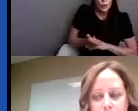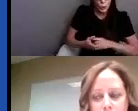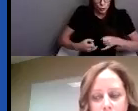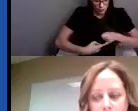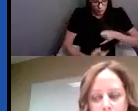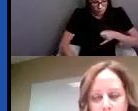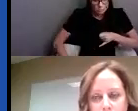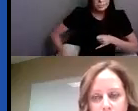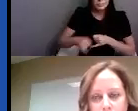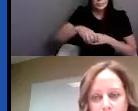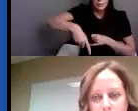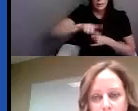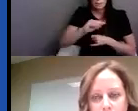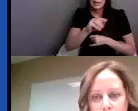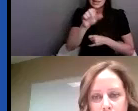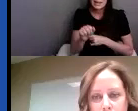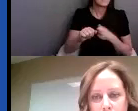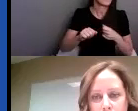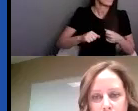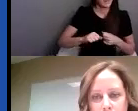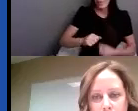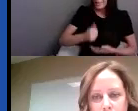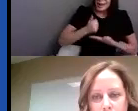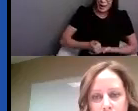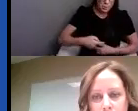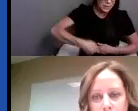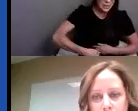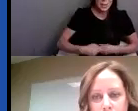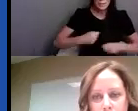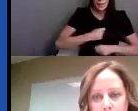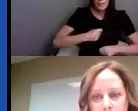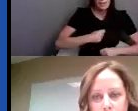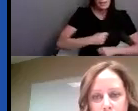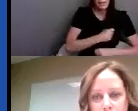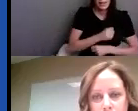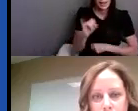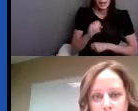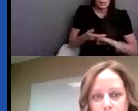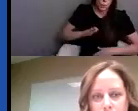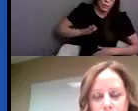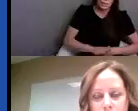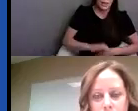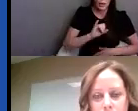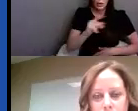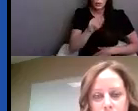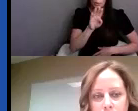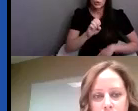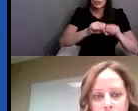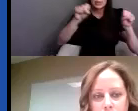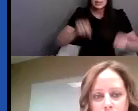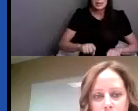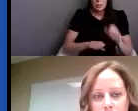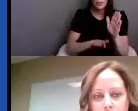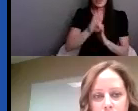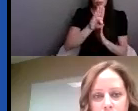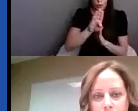life to help them fight infection before their immune systems have fully matured. So the only vaccines that we stay away